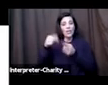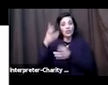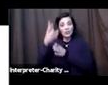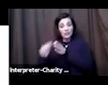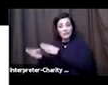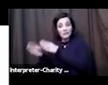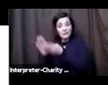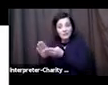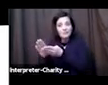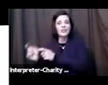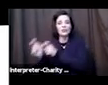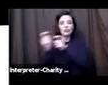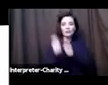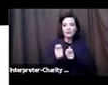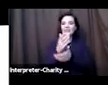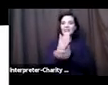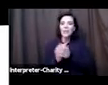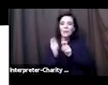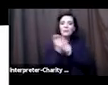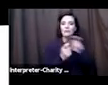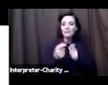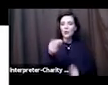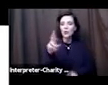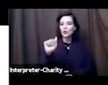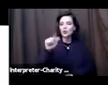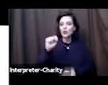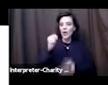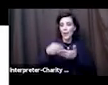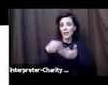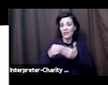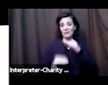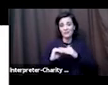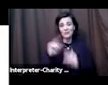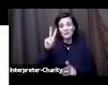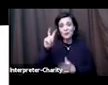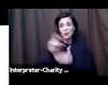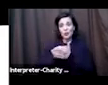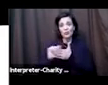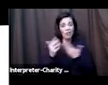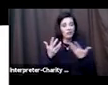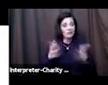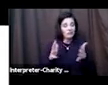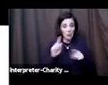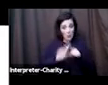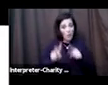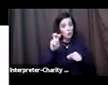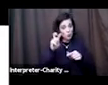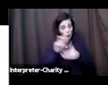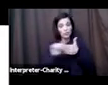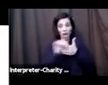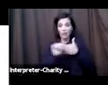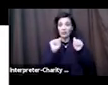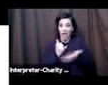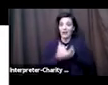out by grants, and it's only $200, but $200 sometimes really makes